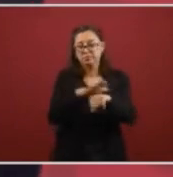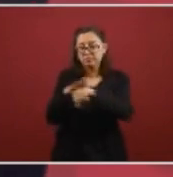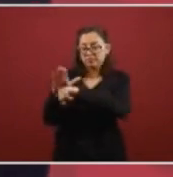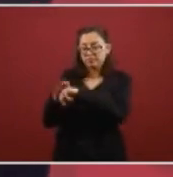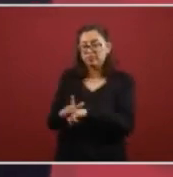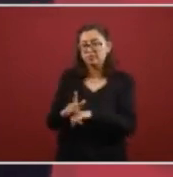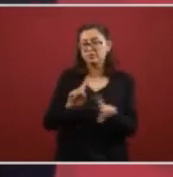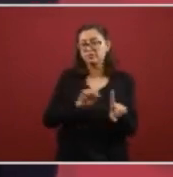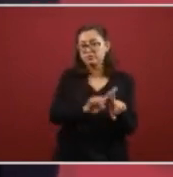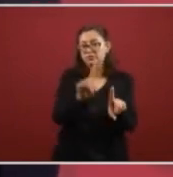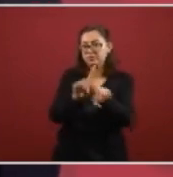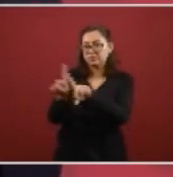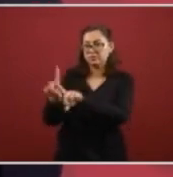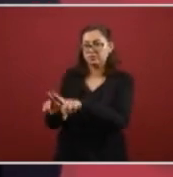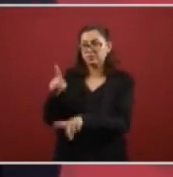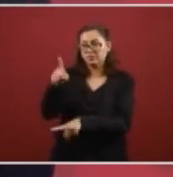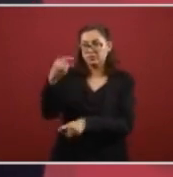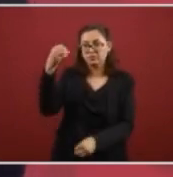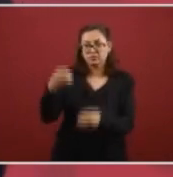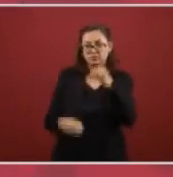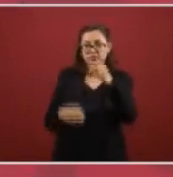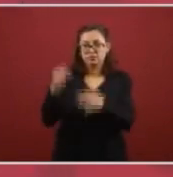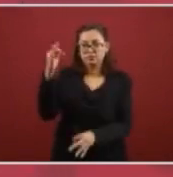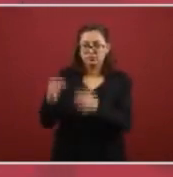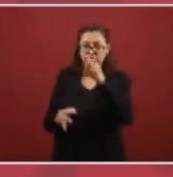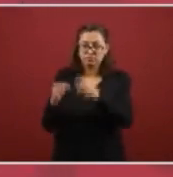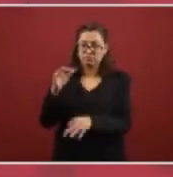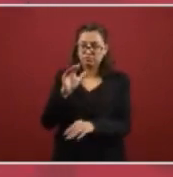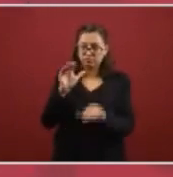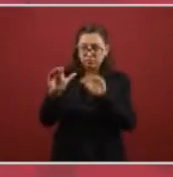that the judicial people